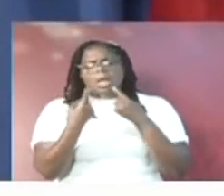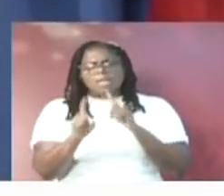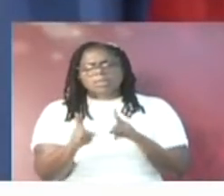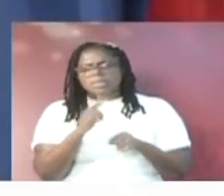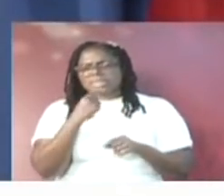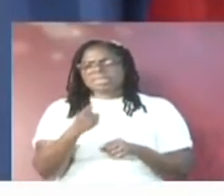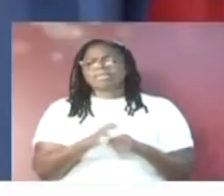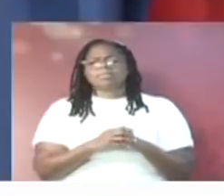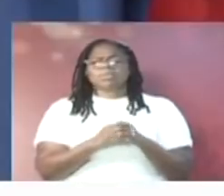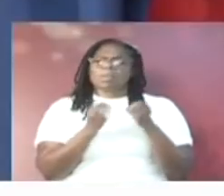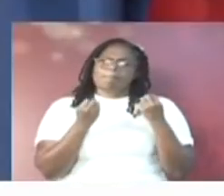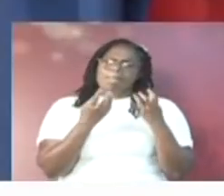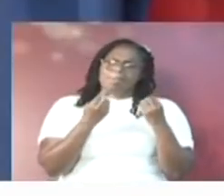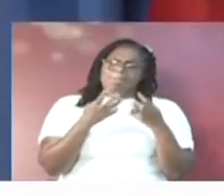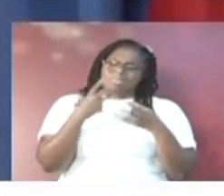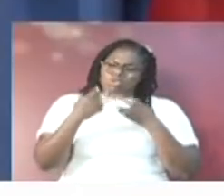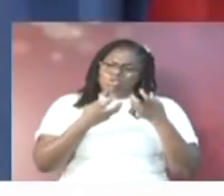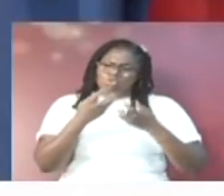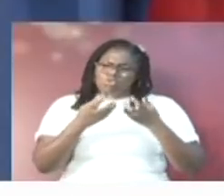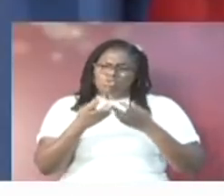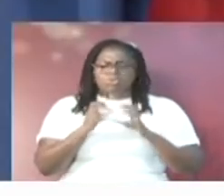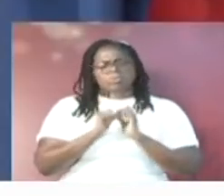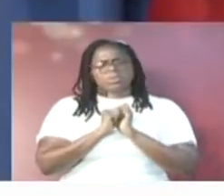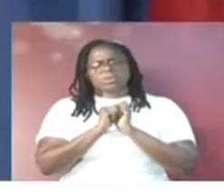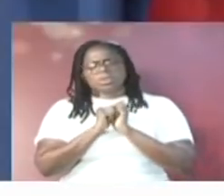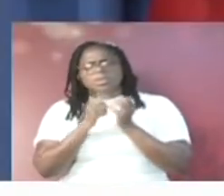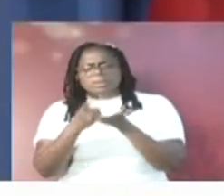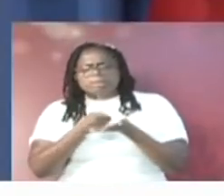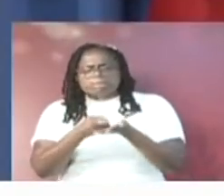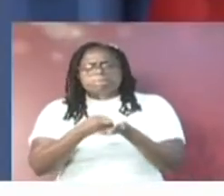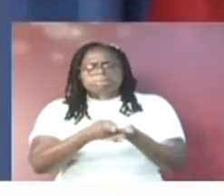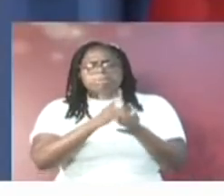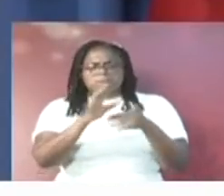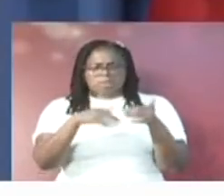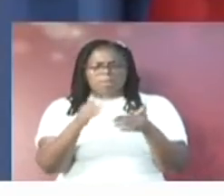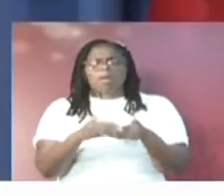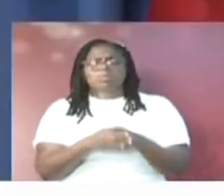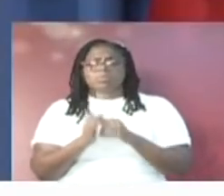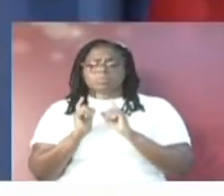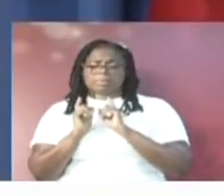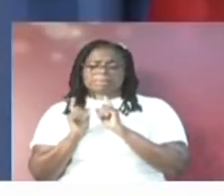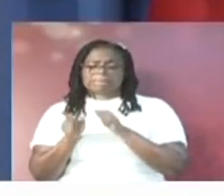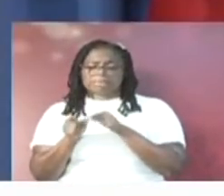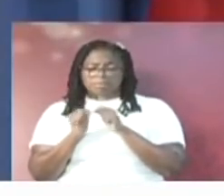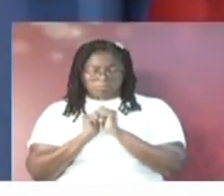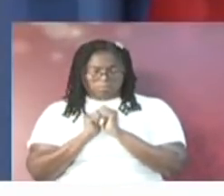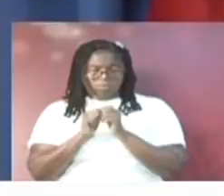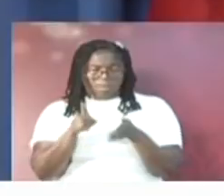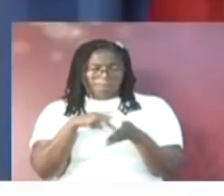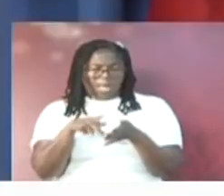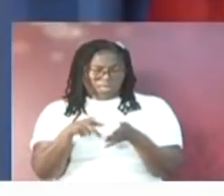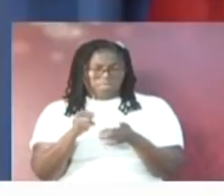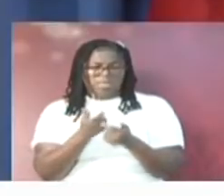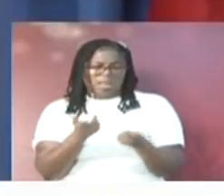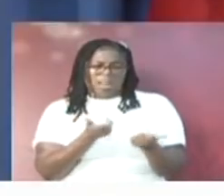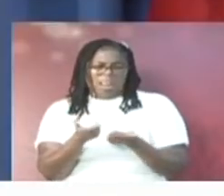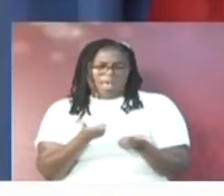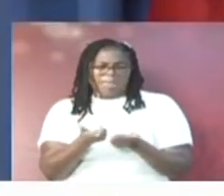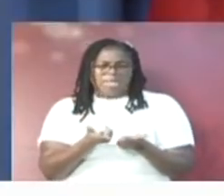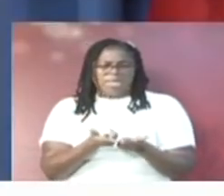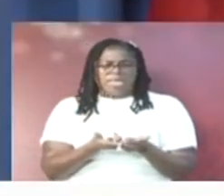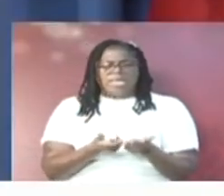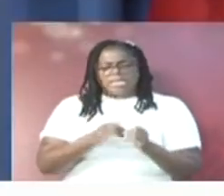hours or so, touching and concerning that matter. The police are